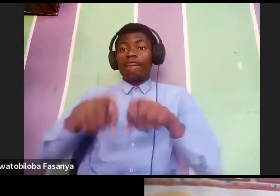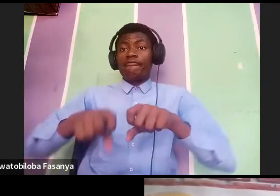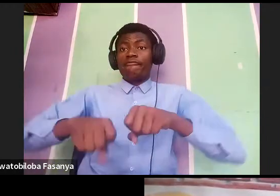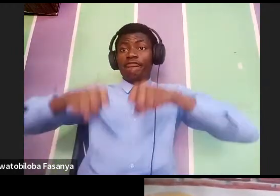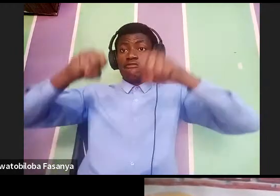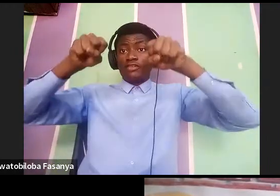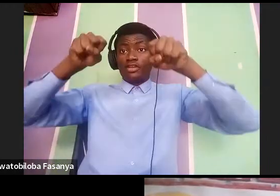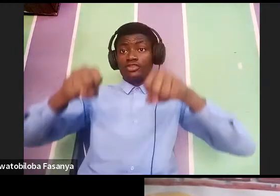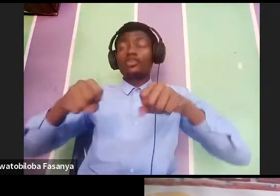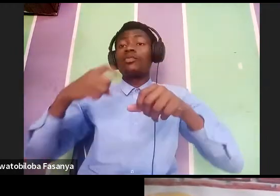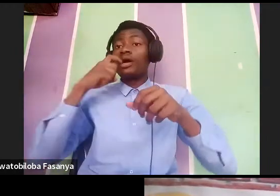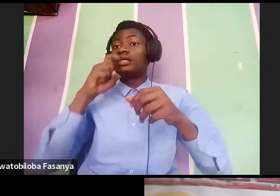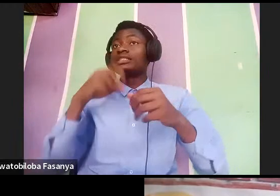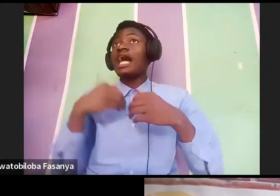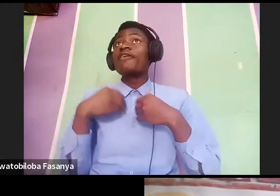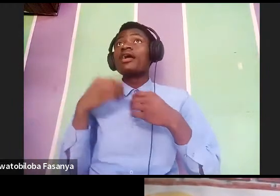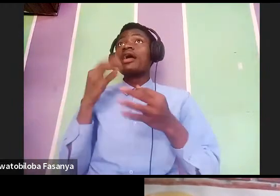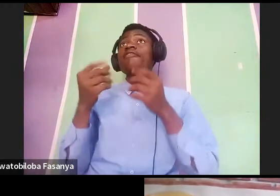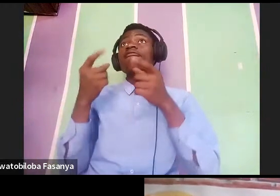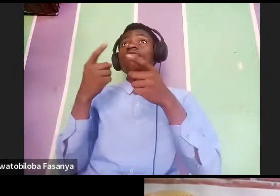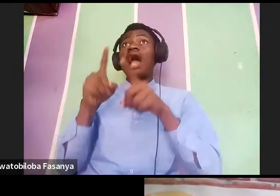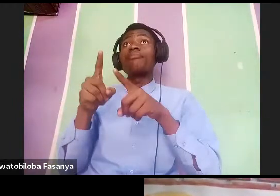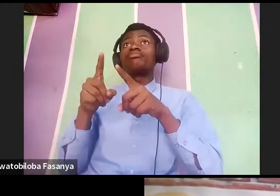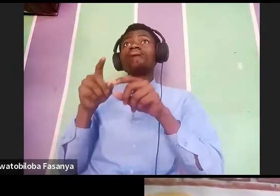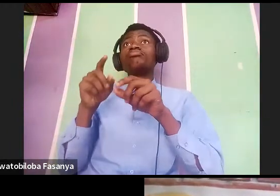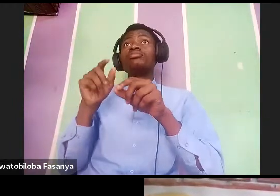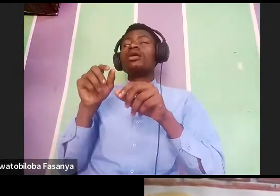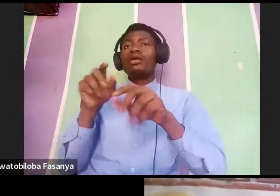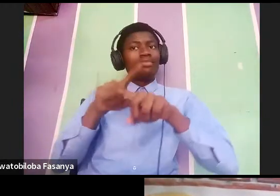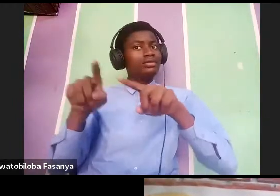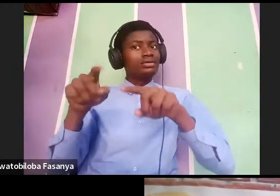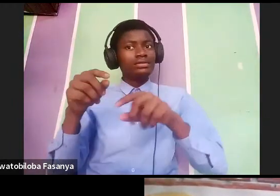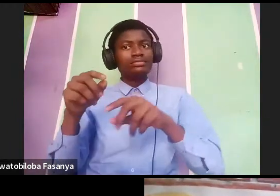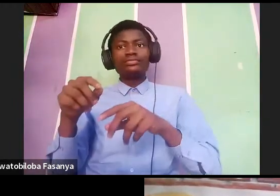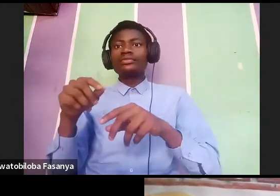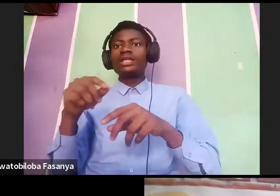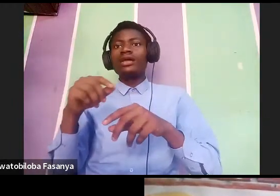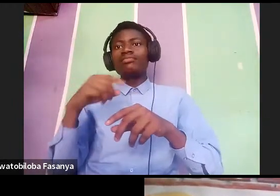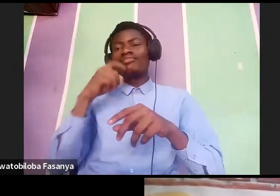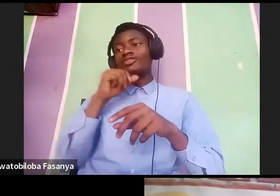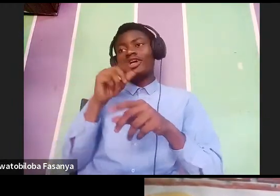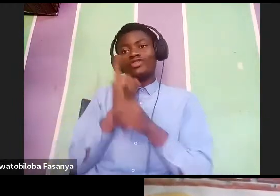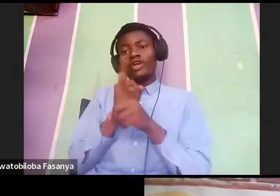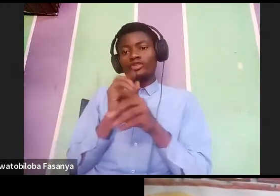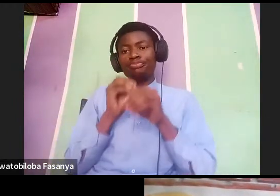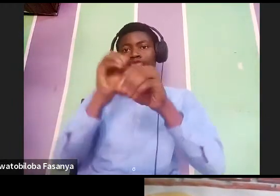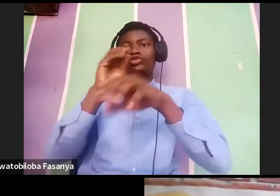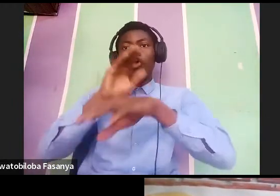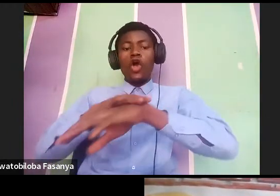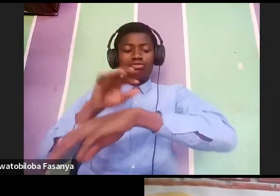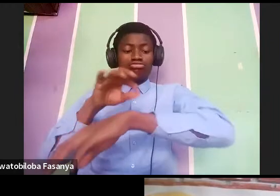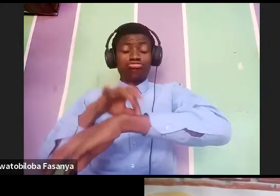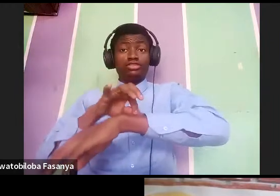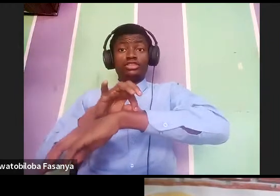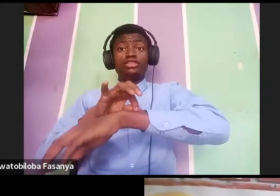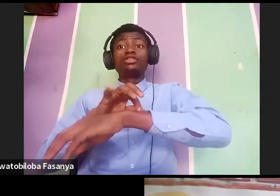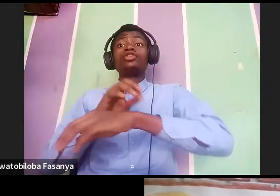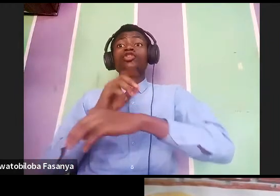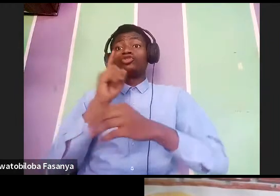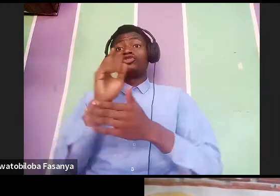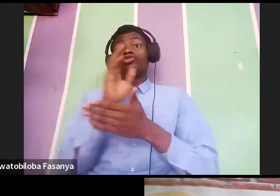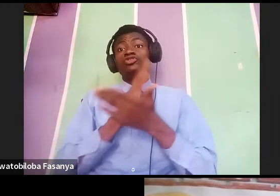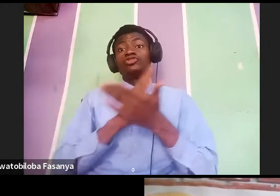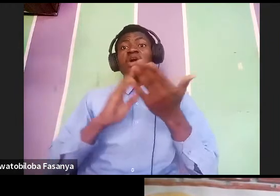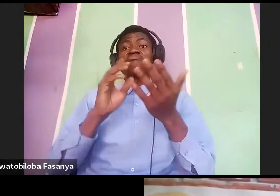to apply directly on the skin because, of course, there could still be some, of course, physiotherapists do tell us that there is